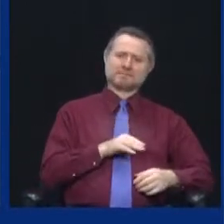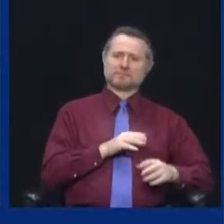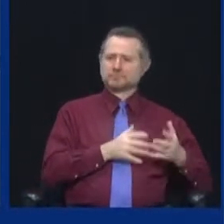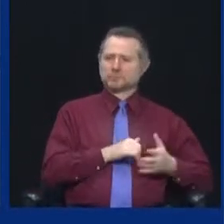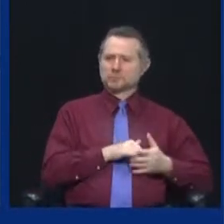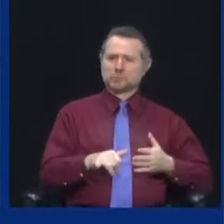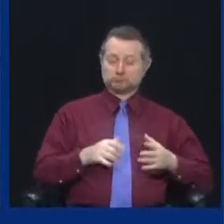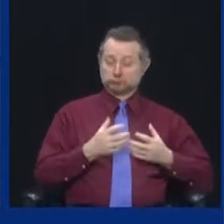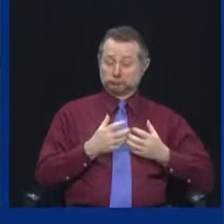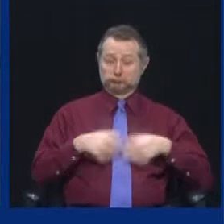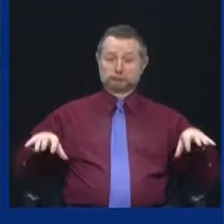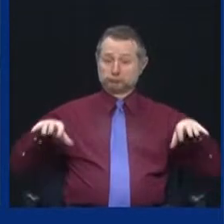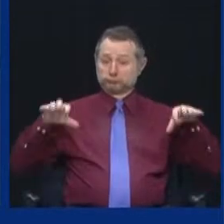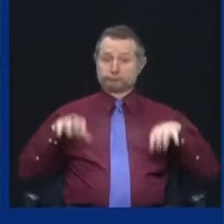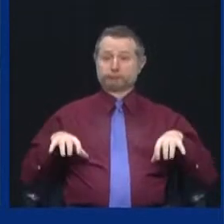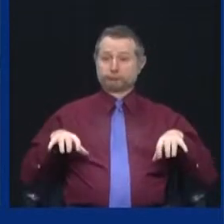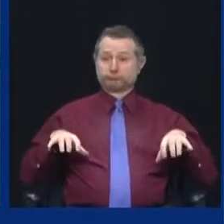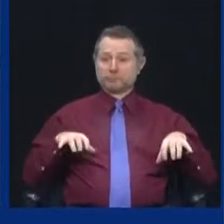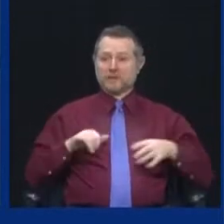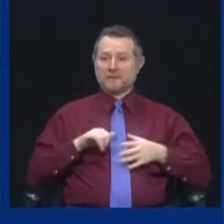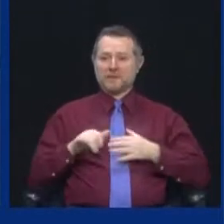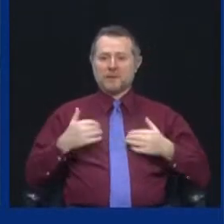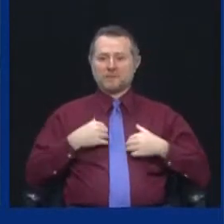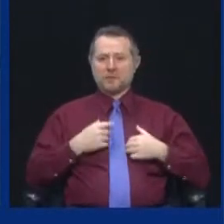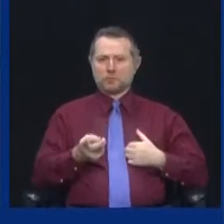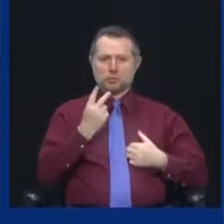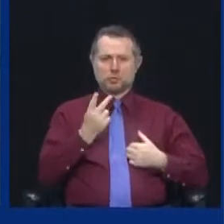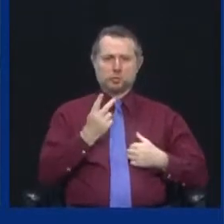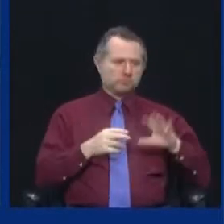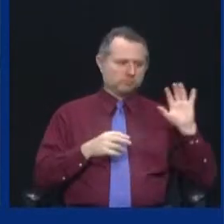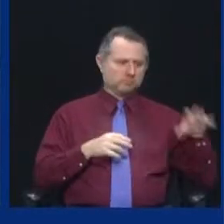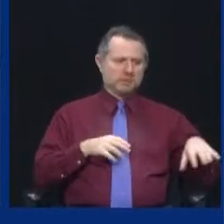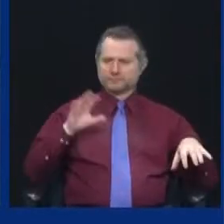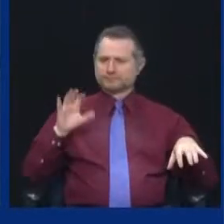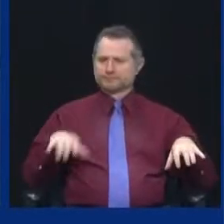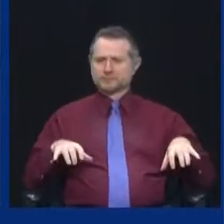We have both ends of the political spectrum in stereo.